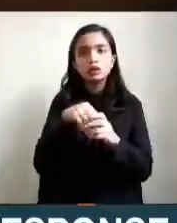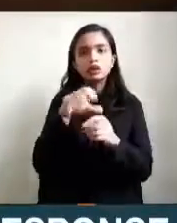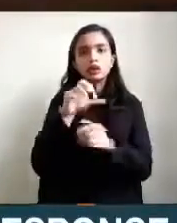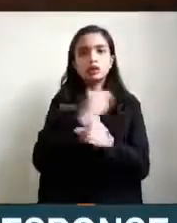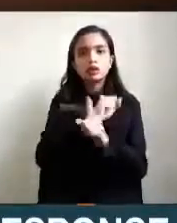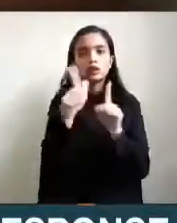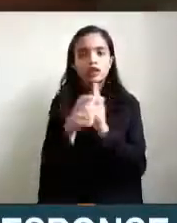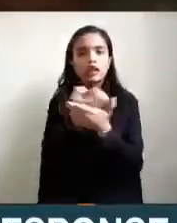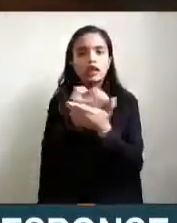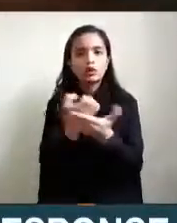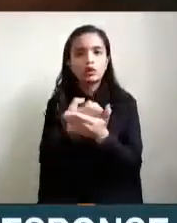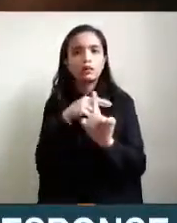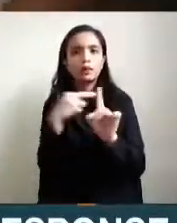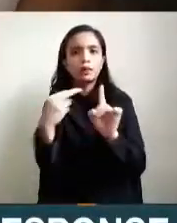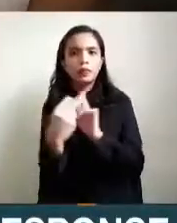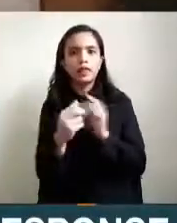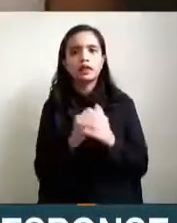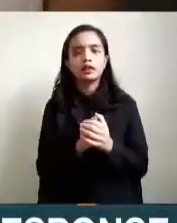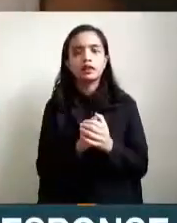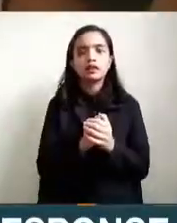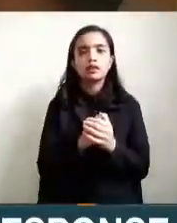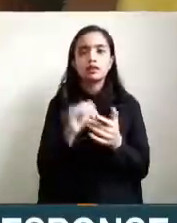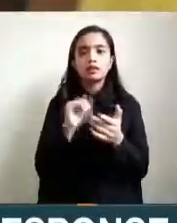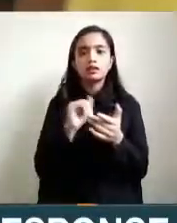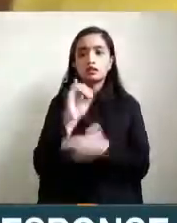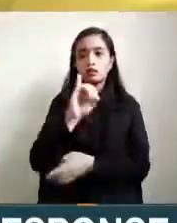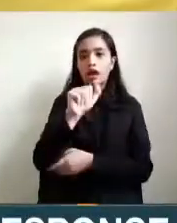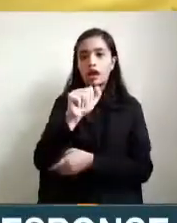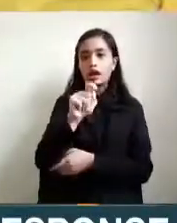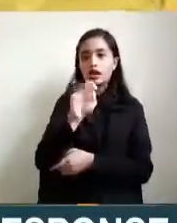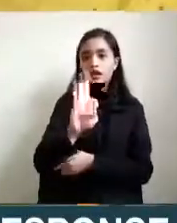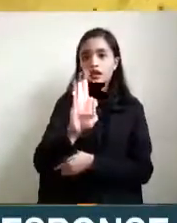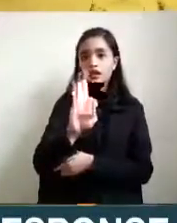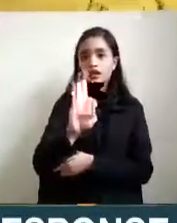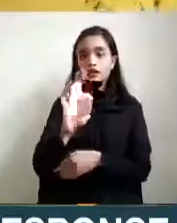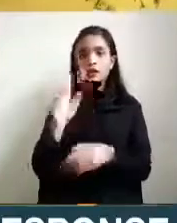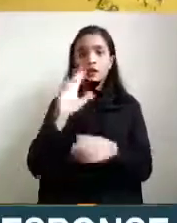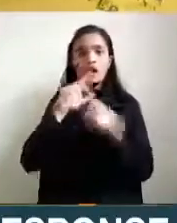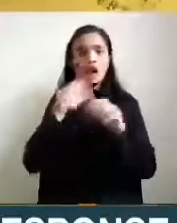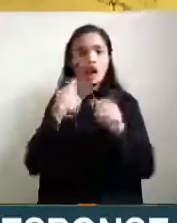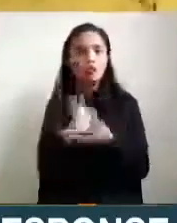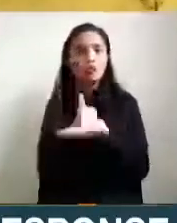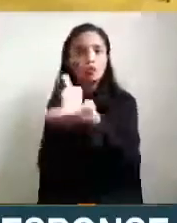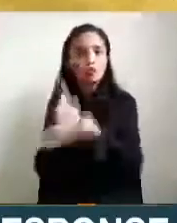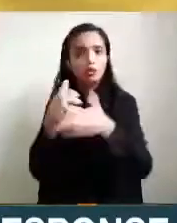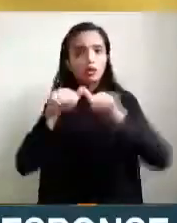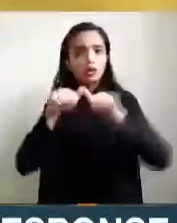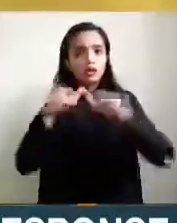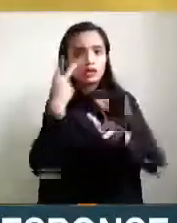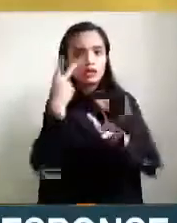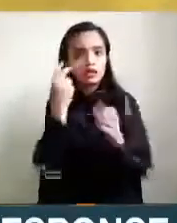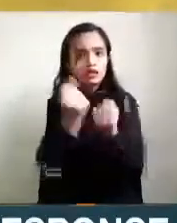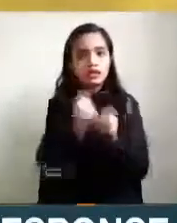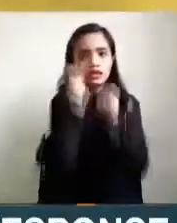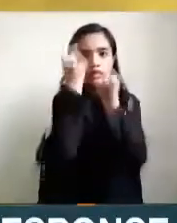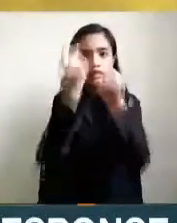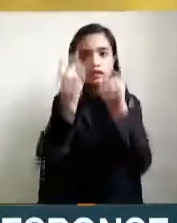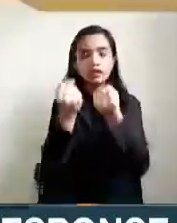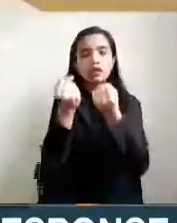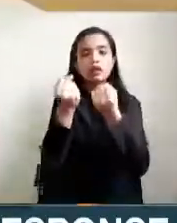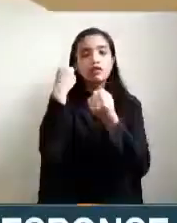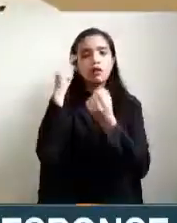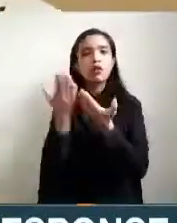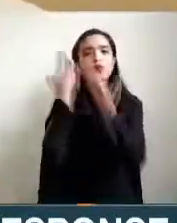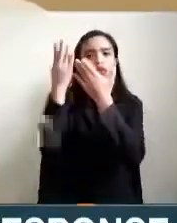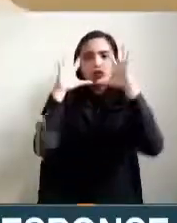aspects. Based on those, the Interagency Task Force on the Pandemic Response will present recommendations to President Duterte on how